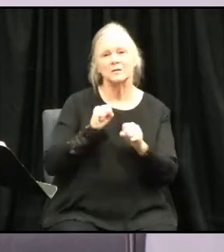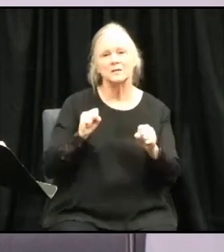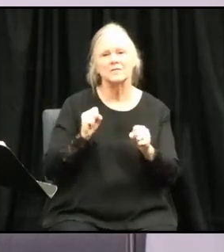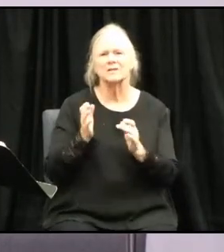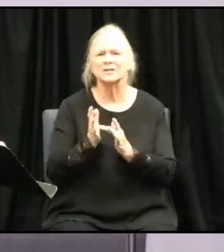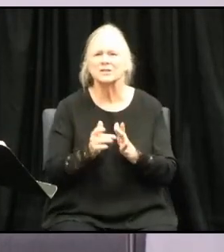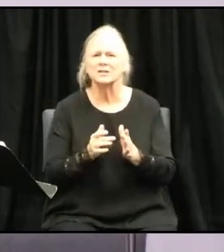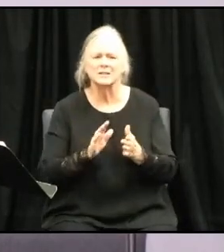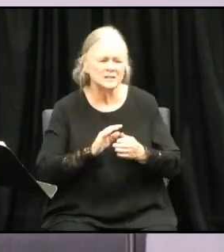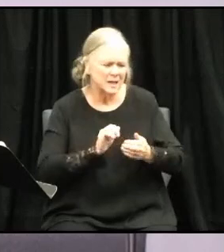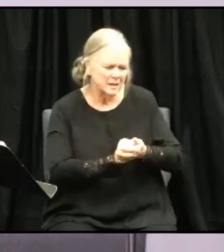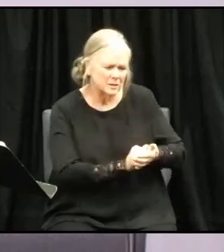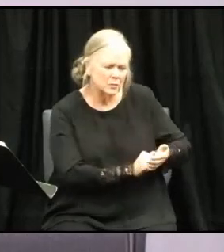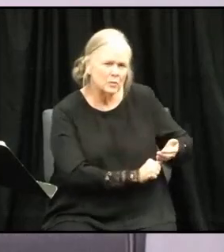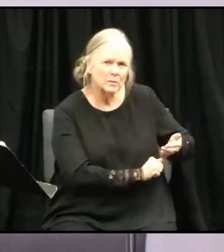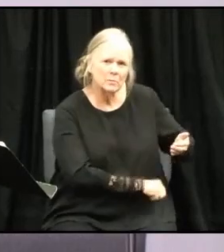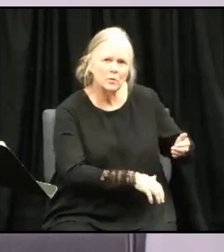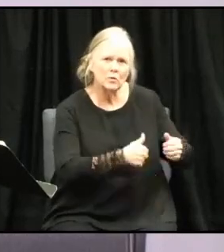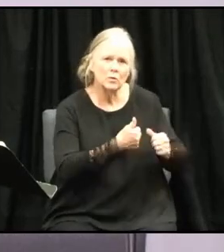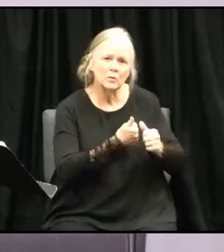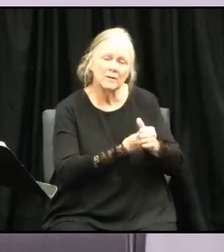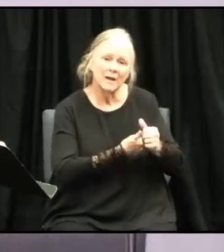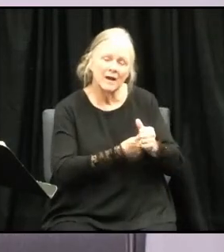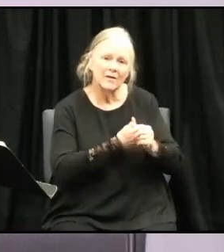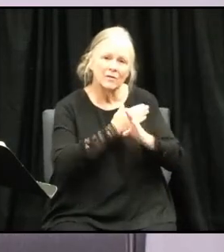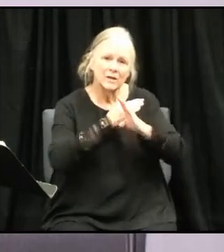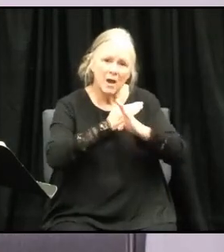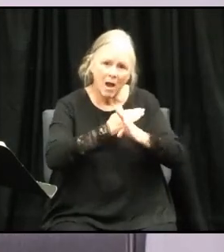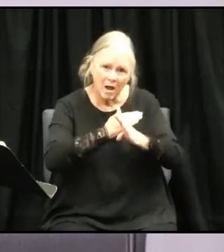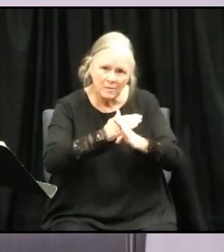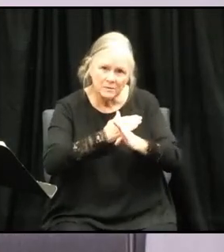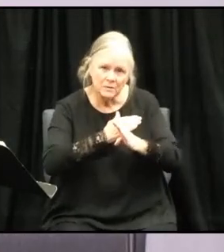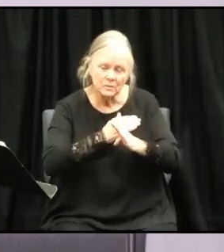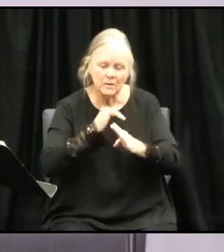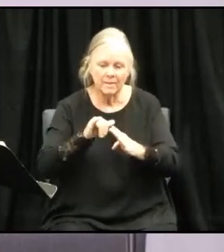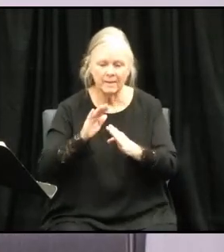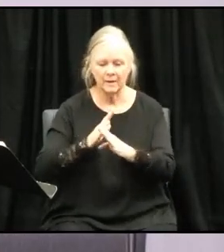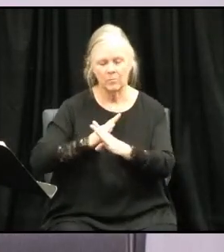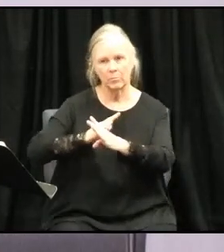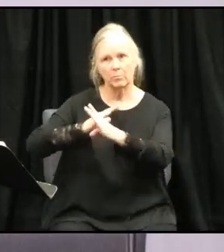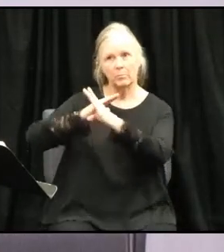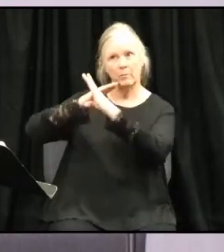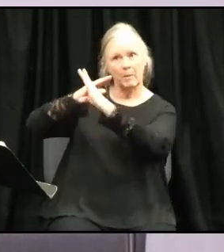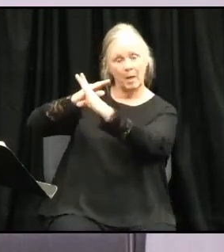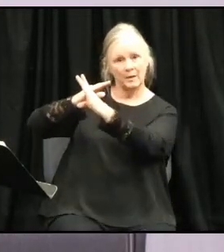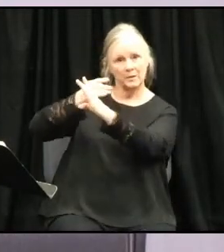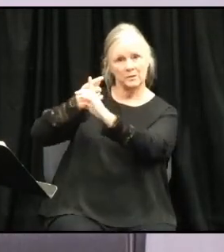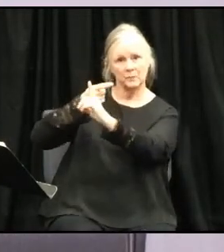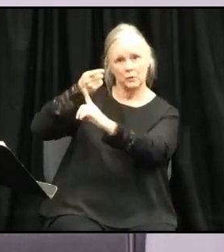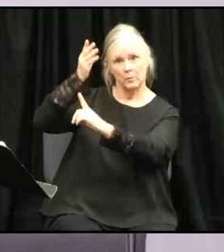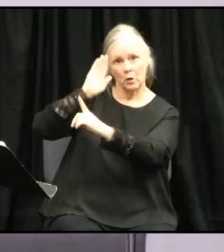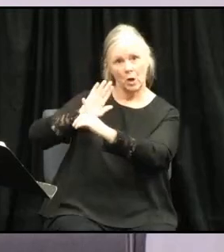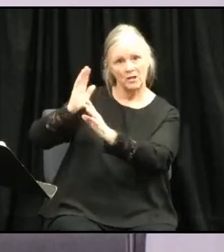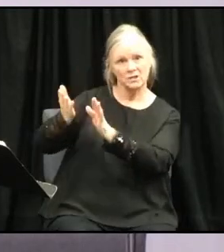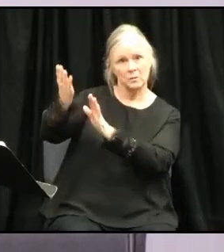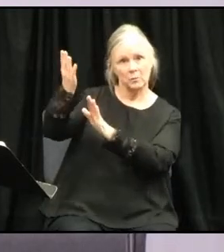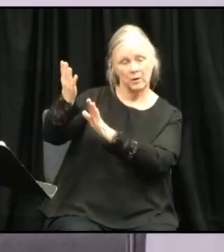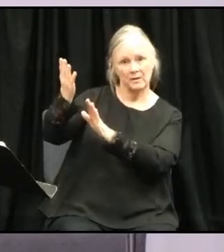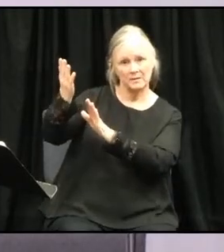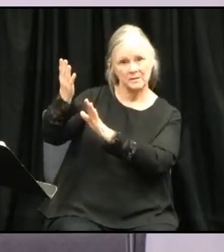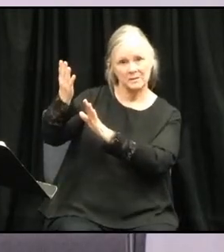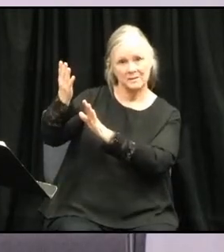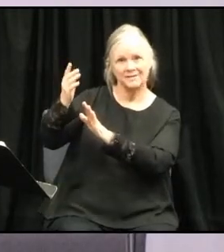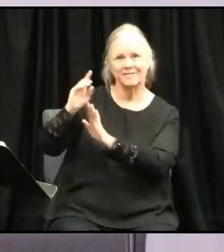every obstacle that formerly blocked us from God's presence, and literally Christ